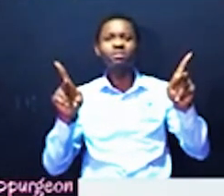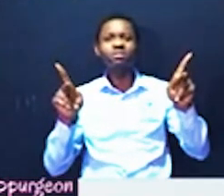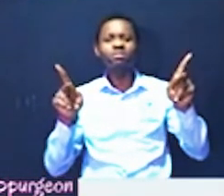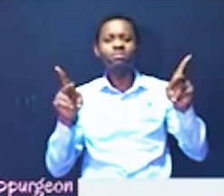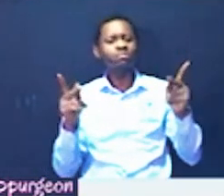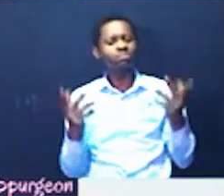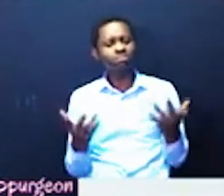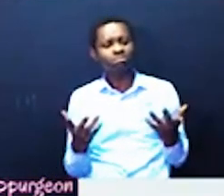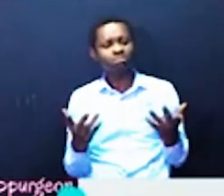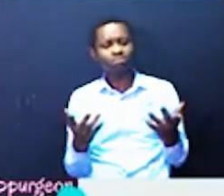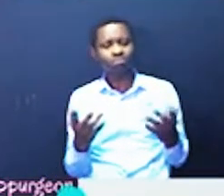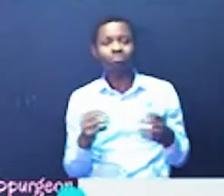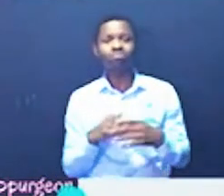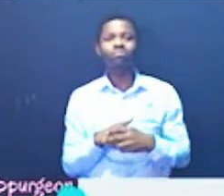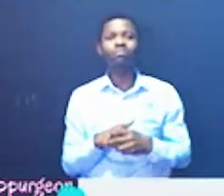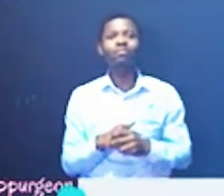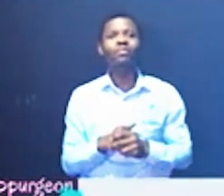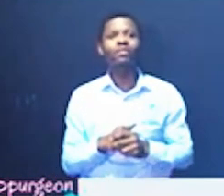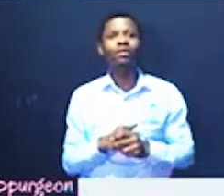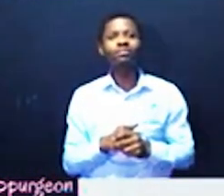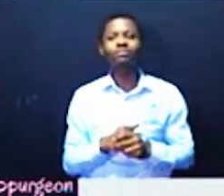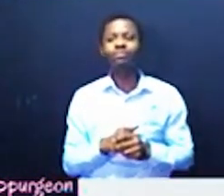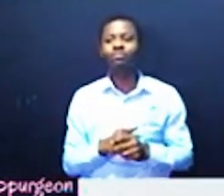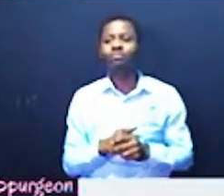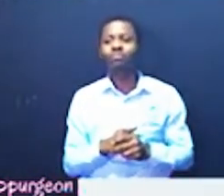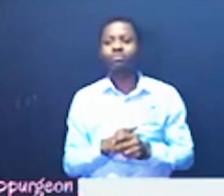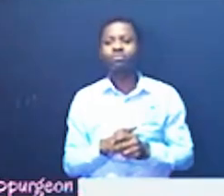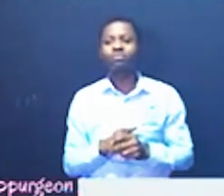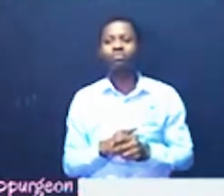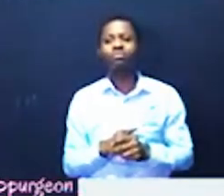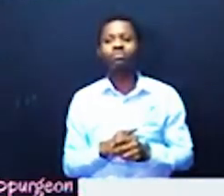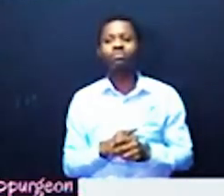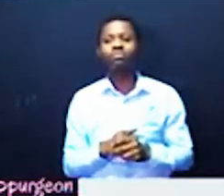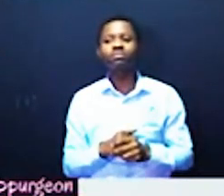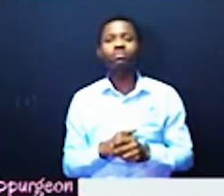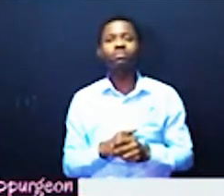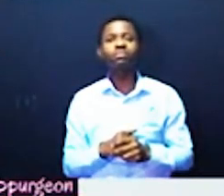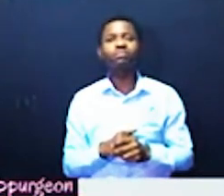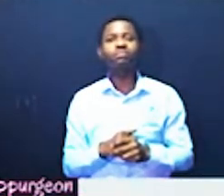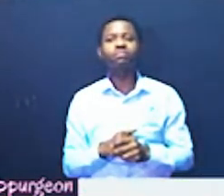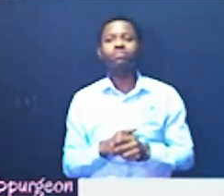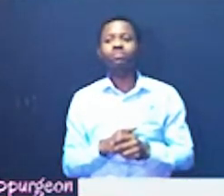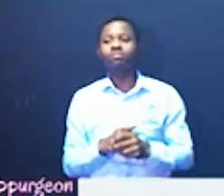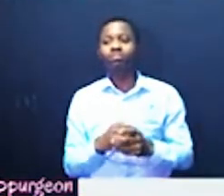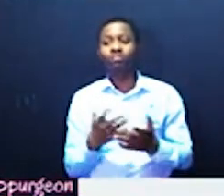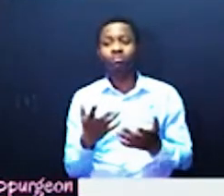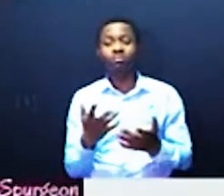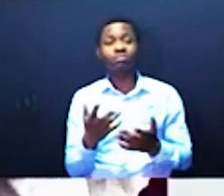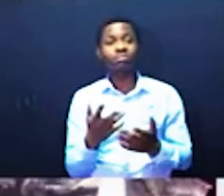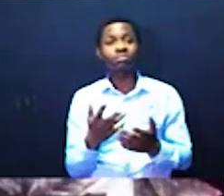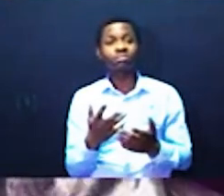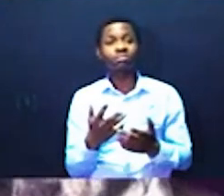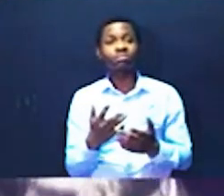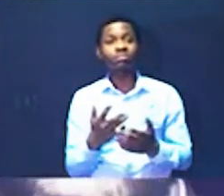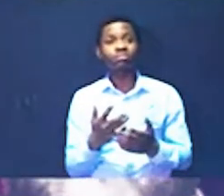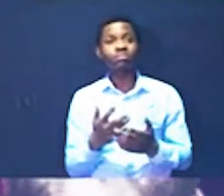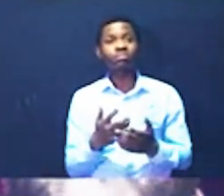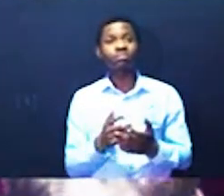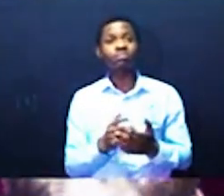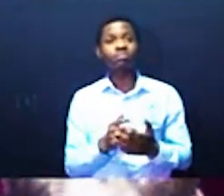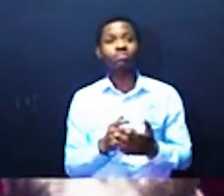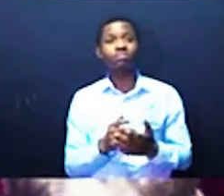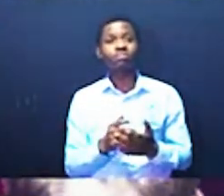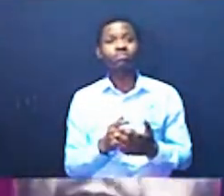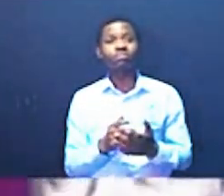that we can read the letters? There are few may find it difficult. Will it be easy? If not,